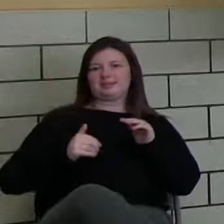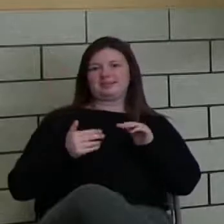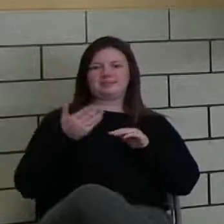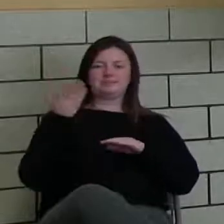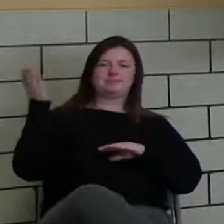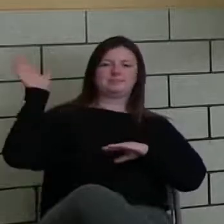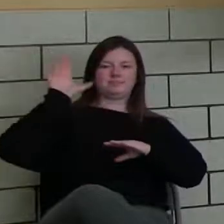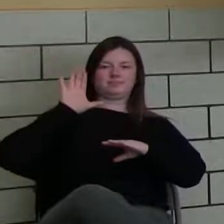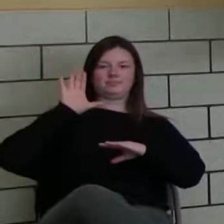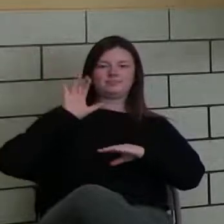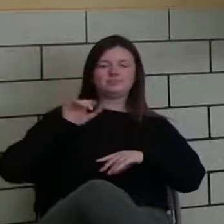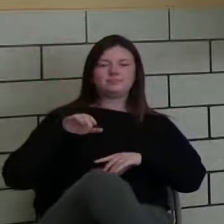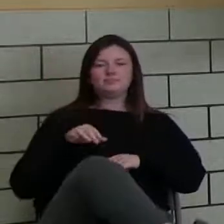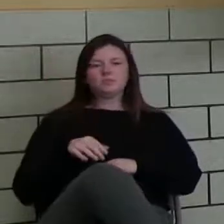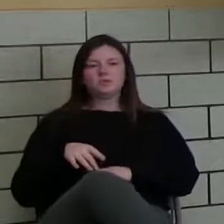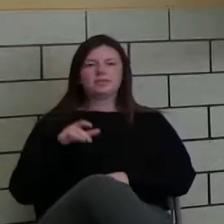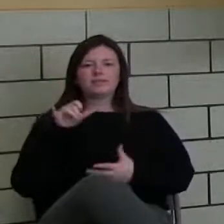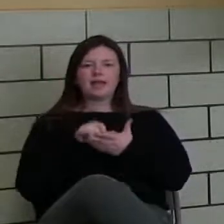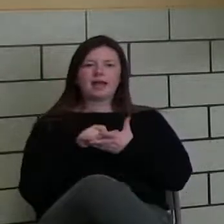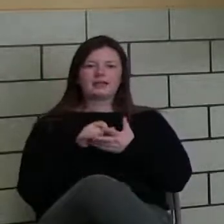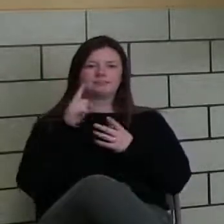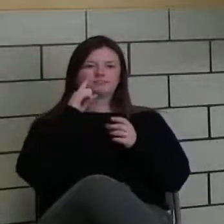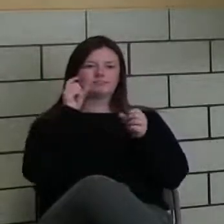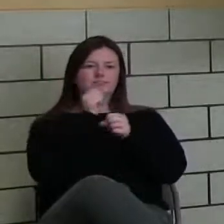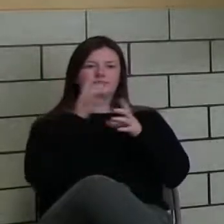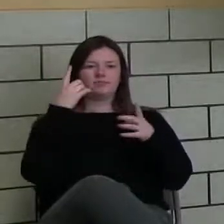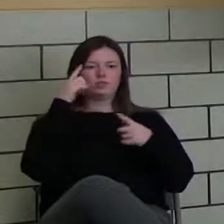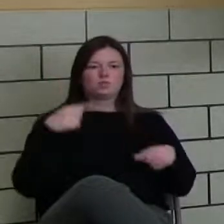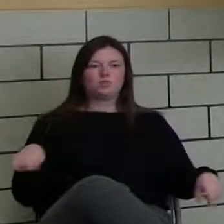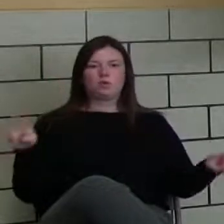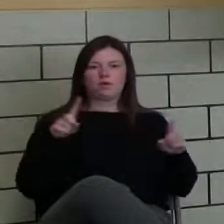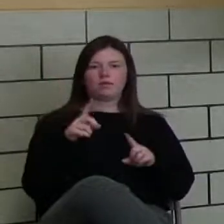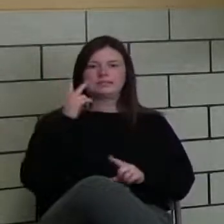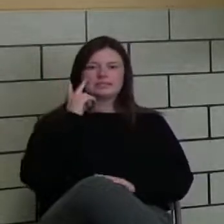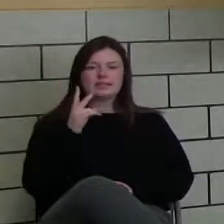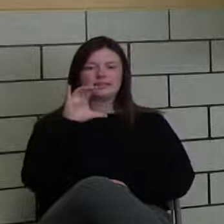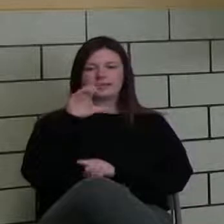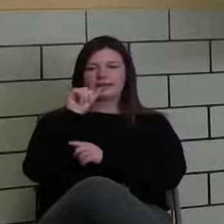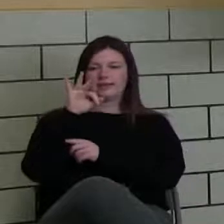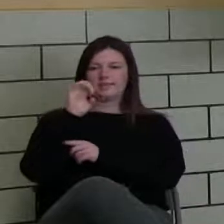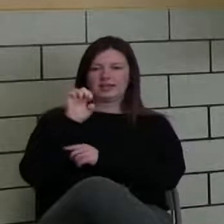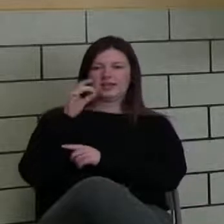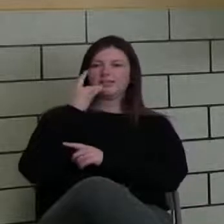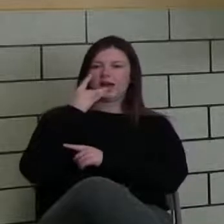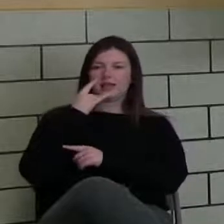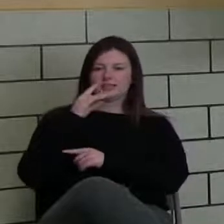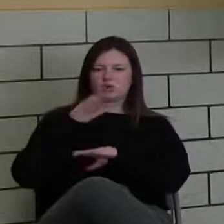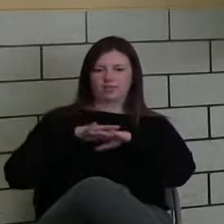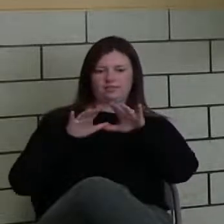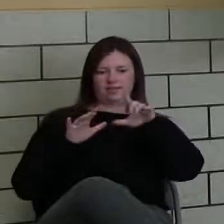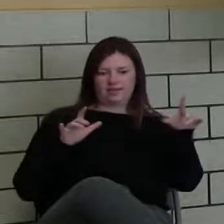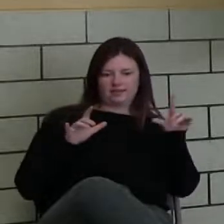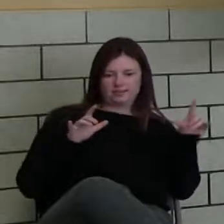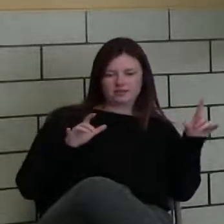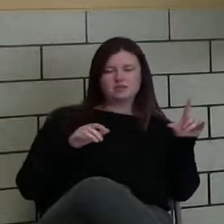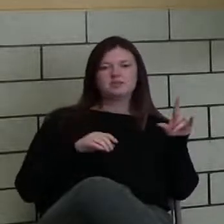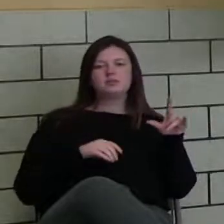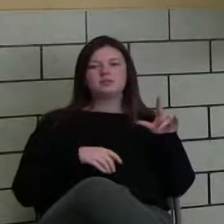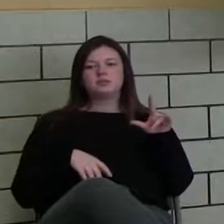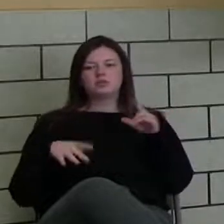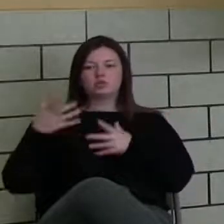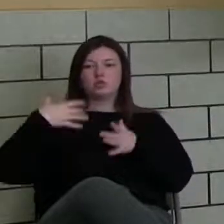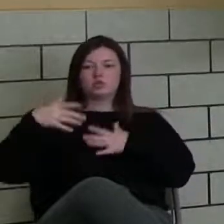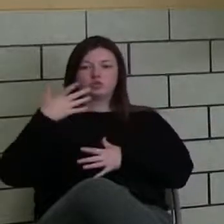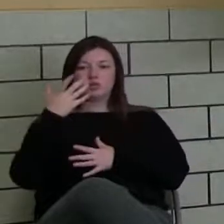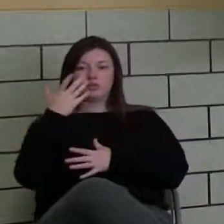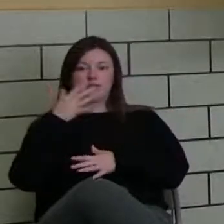cafe space would look like. You see those cafe lights down there on the left, and these social areas, those trees